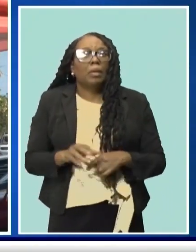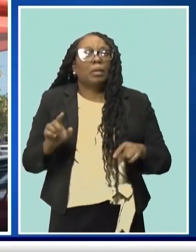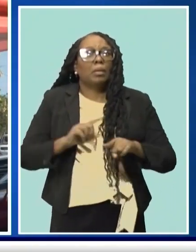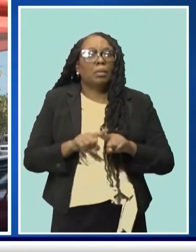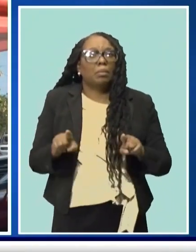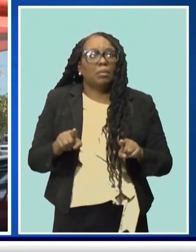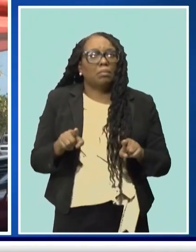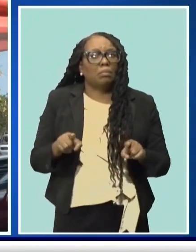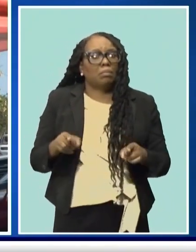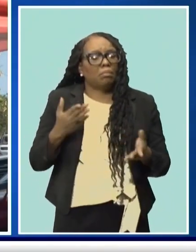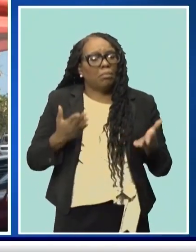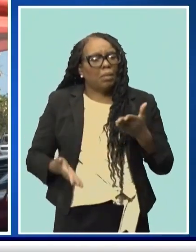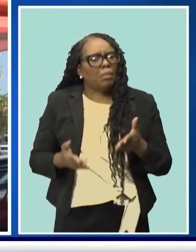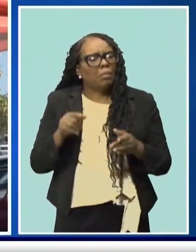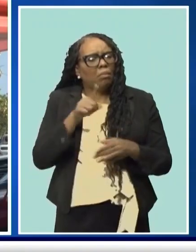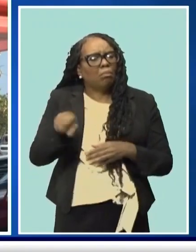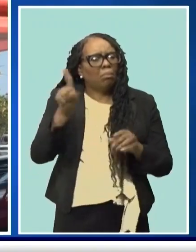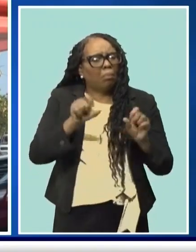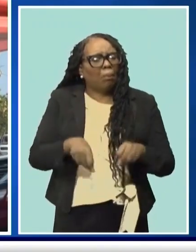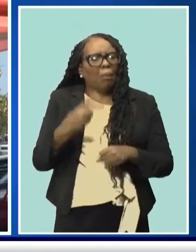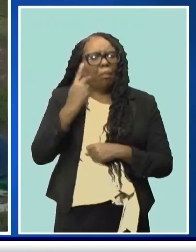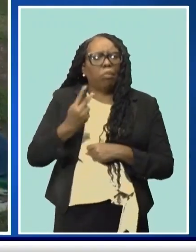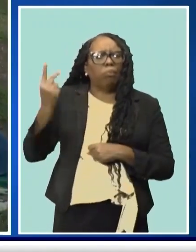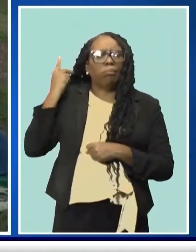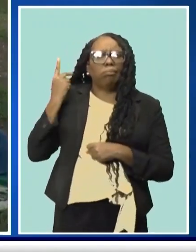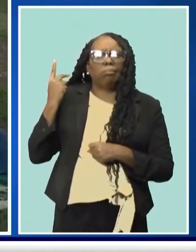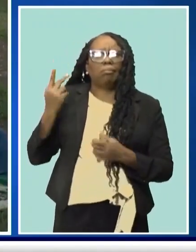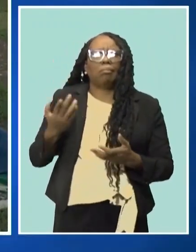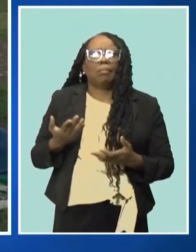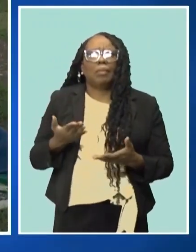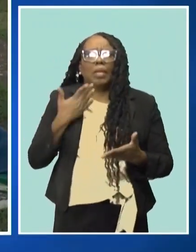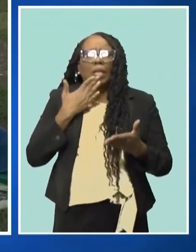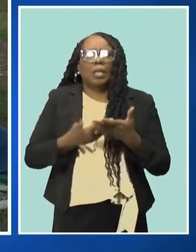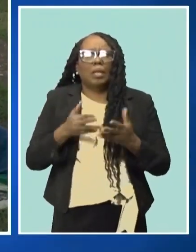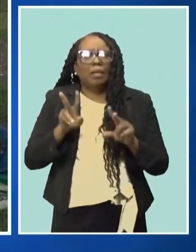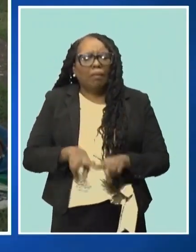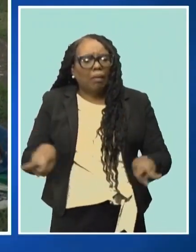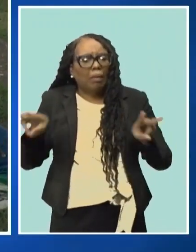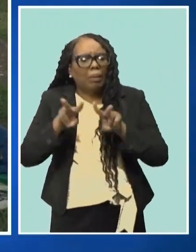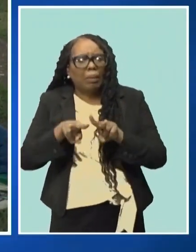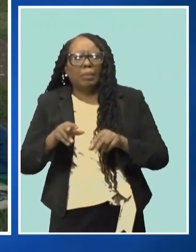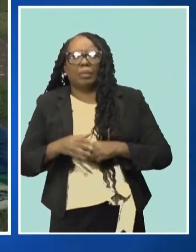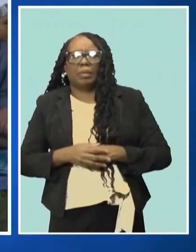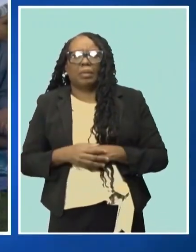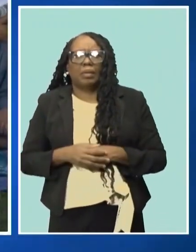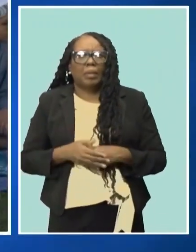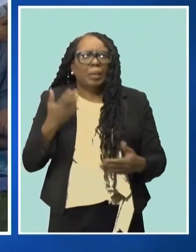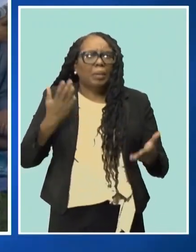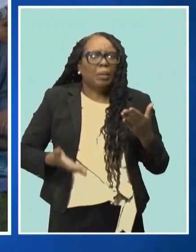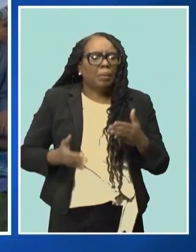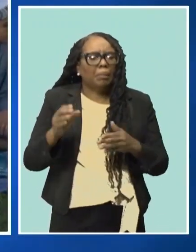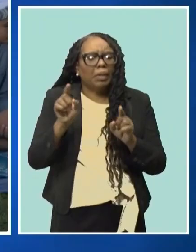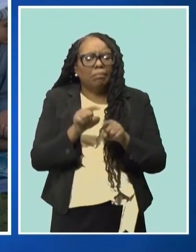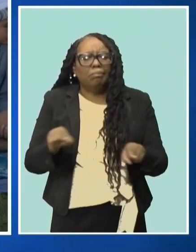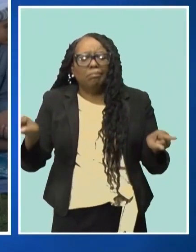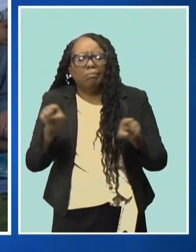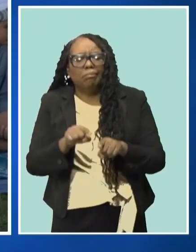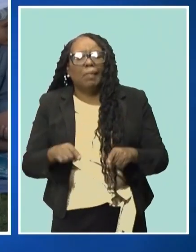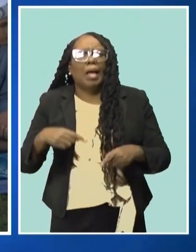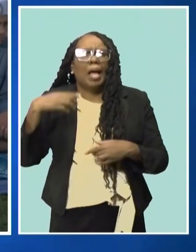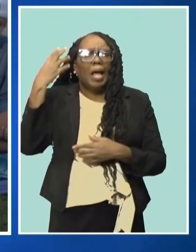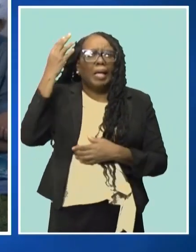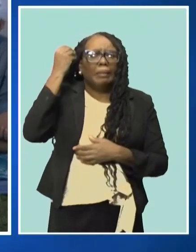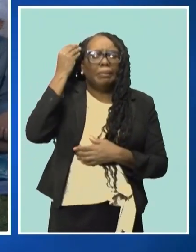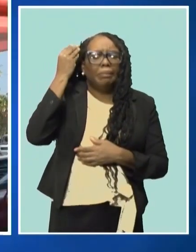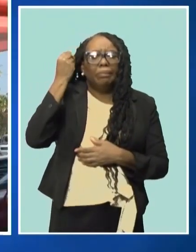some time reflecting on good values, who can spend some time